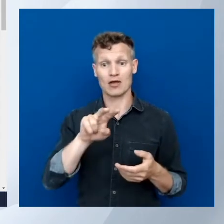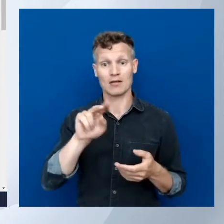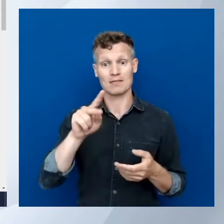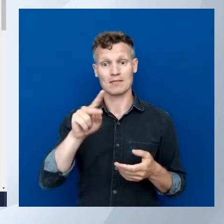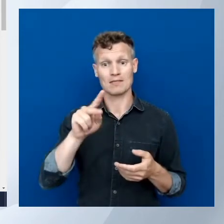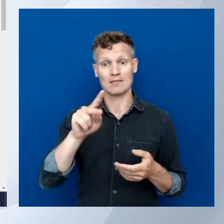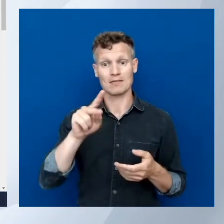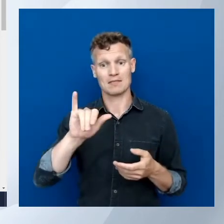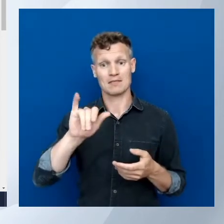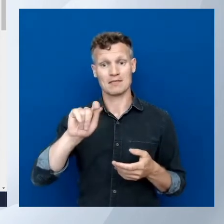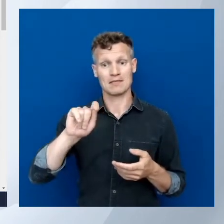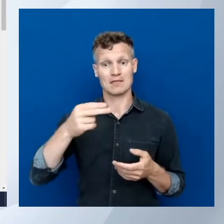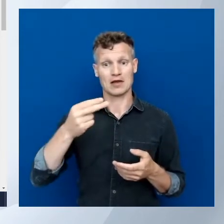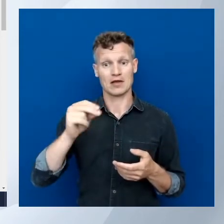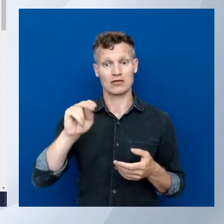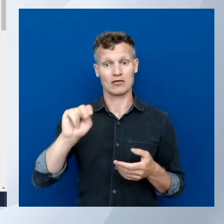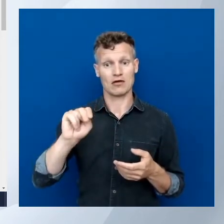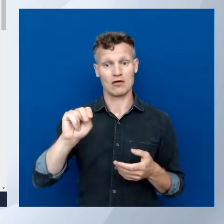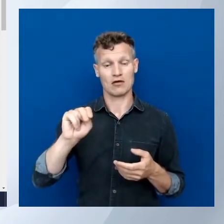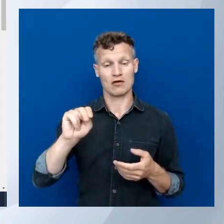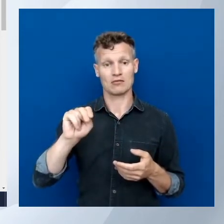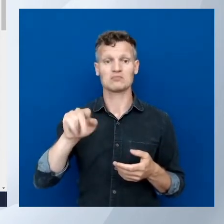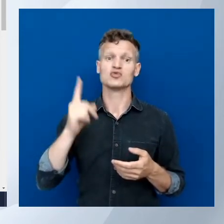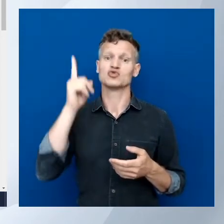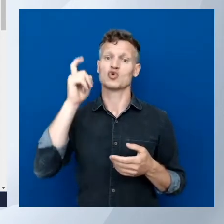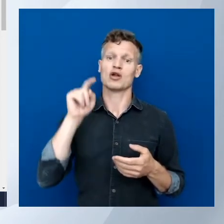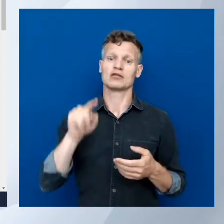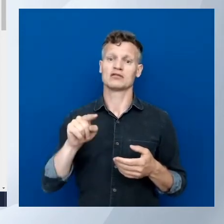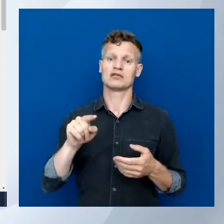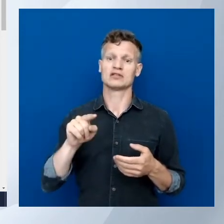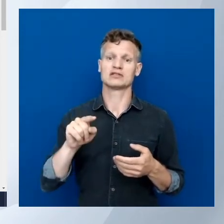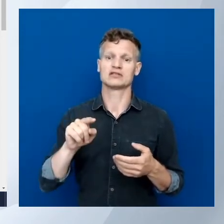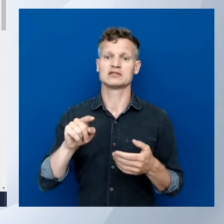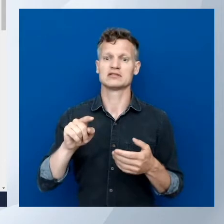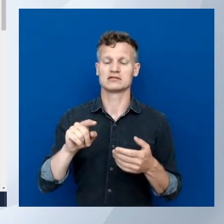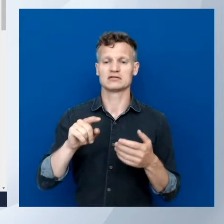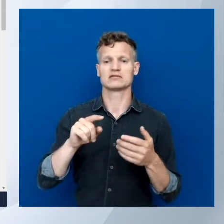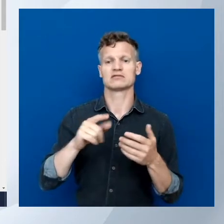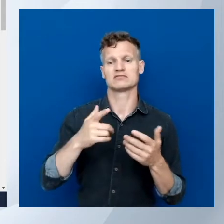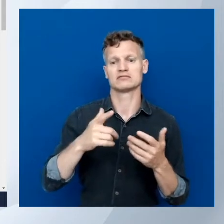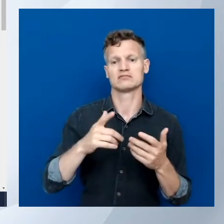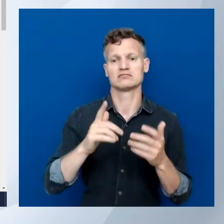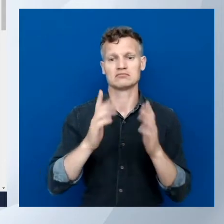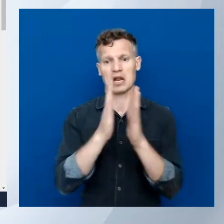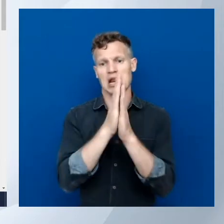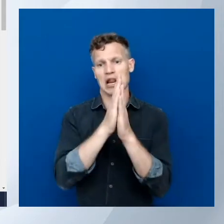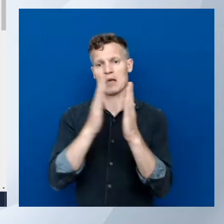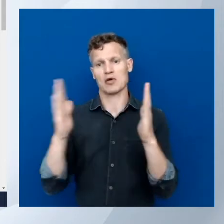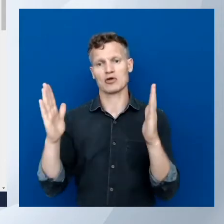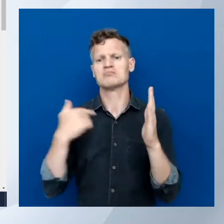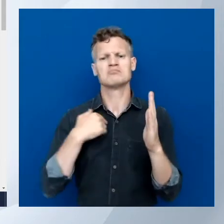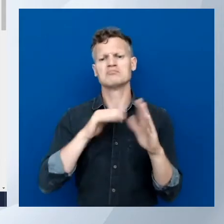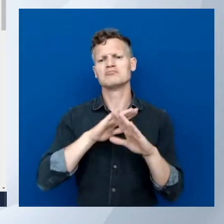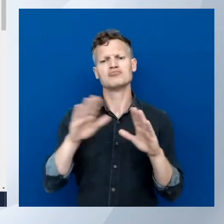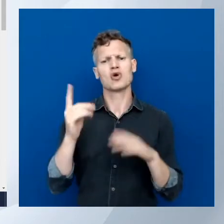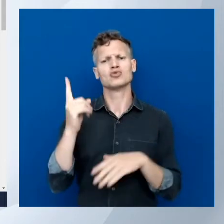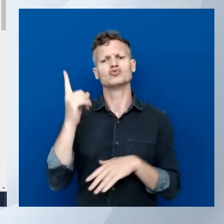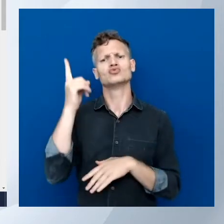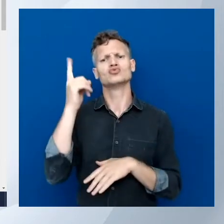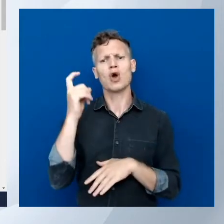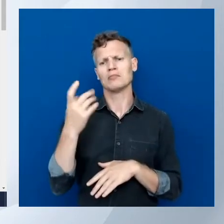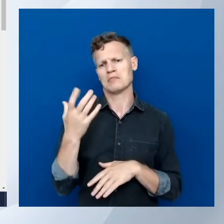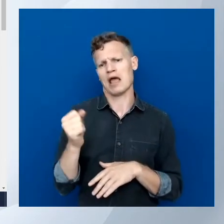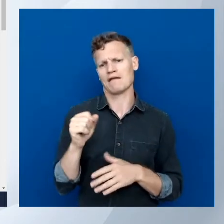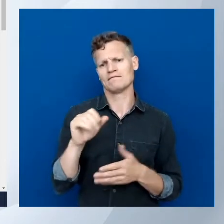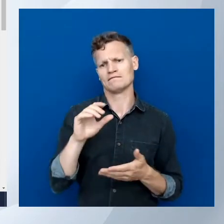library. I'm not going to execute the command because I already have Fairlearn on my machine, but you will have to do this the first time